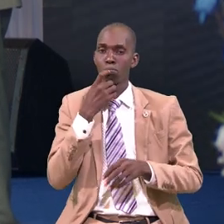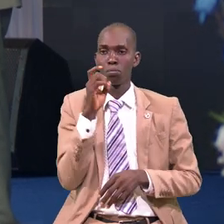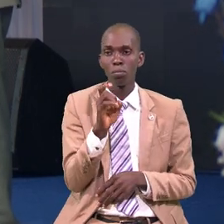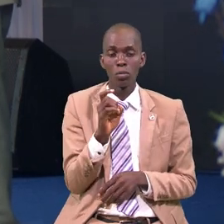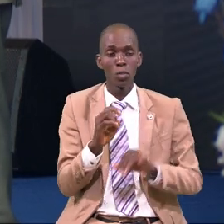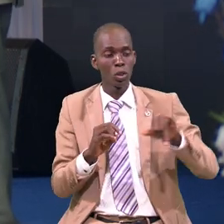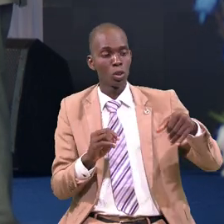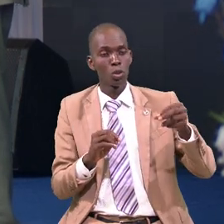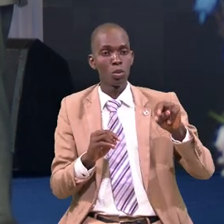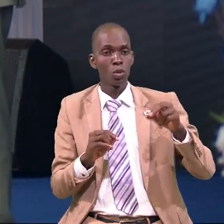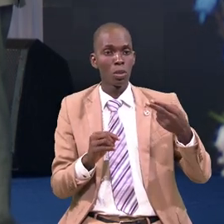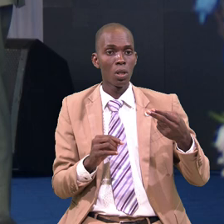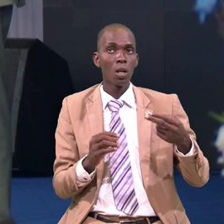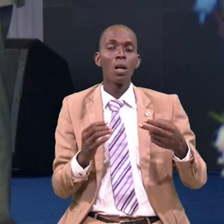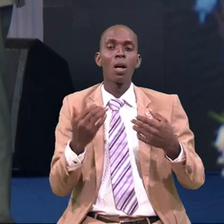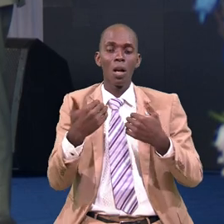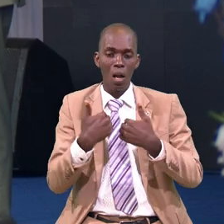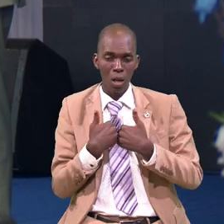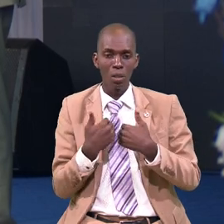Jonah had a commission.